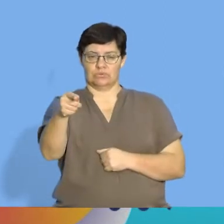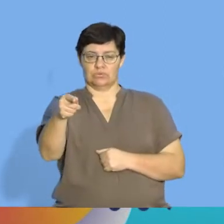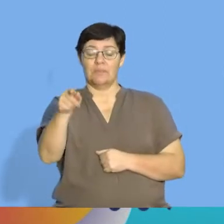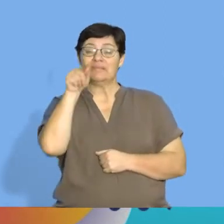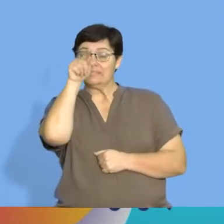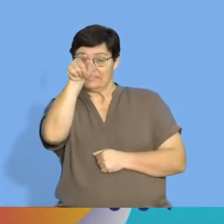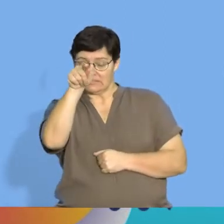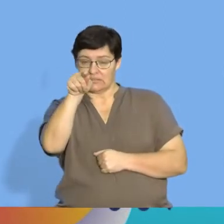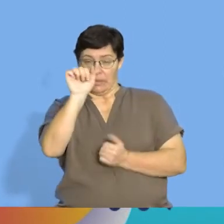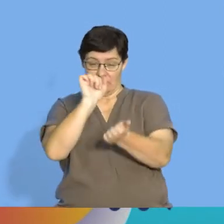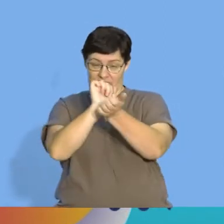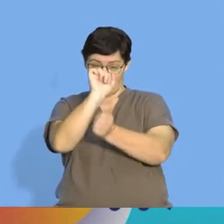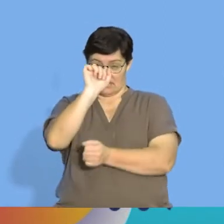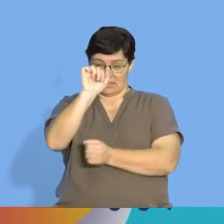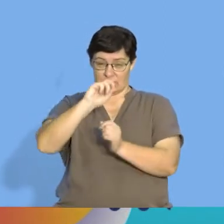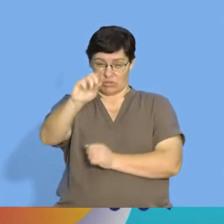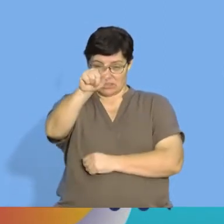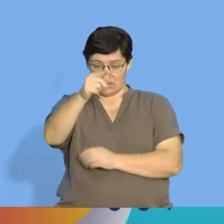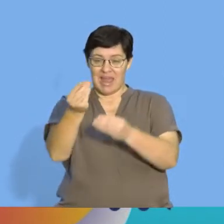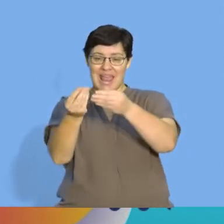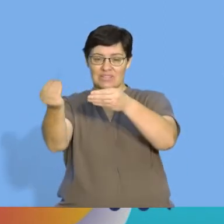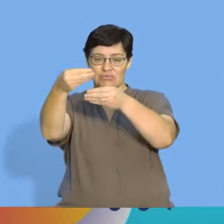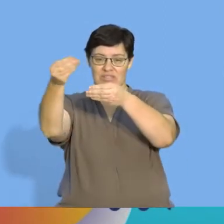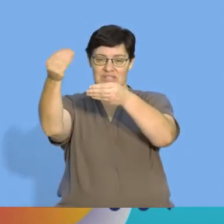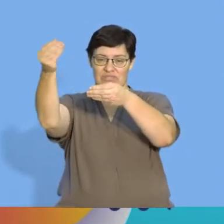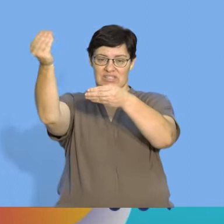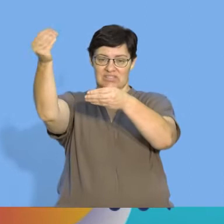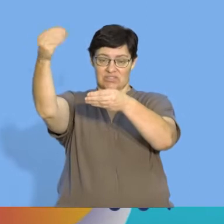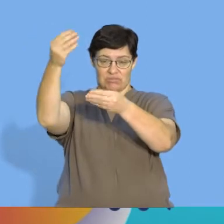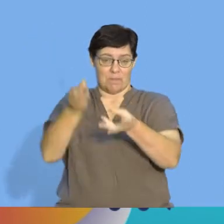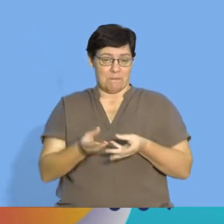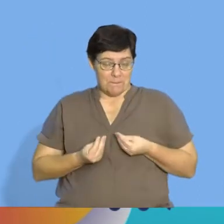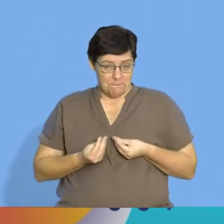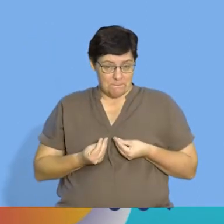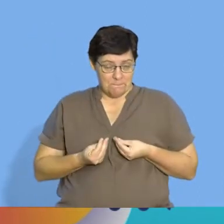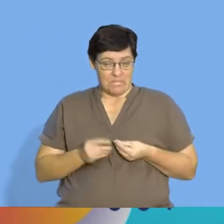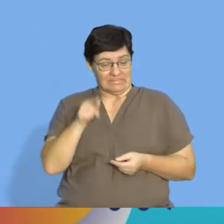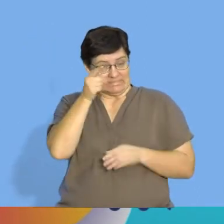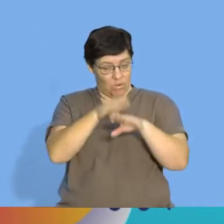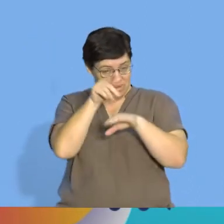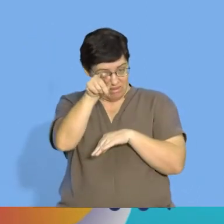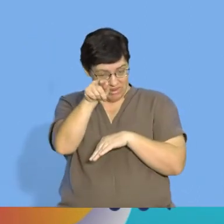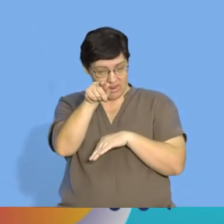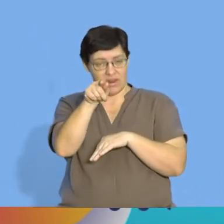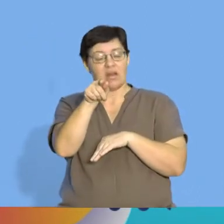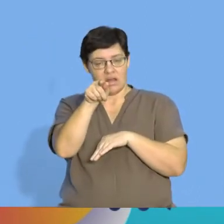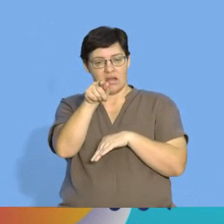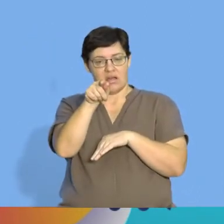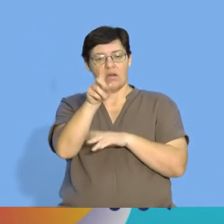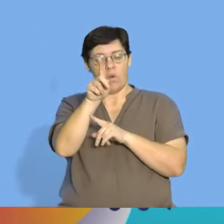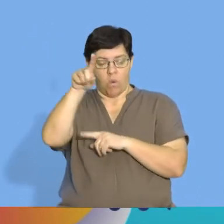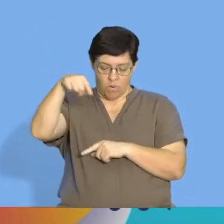However, the interest that you have received, the interest that you have received on the fixed